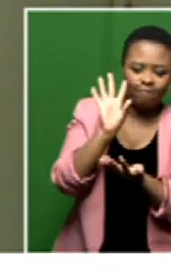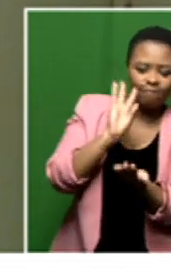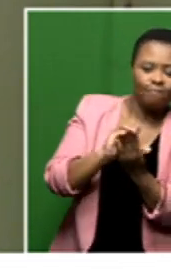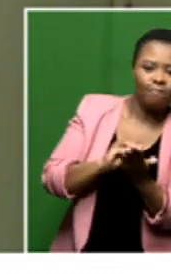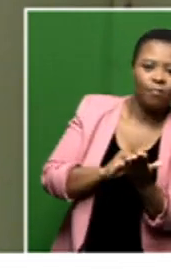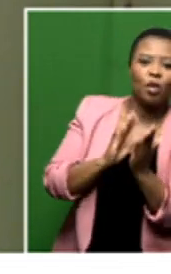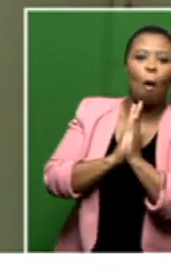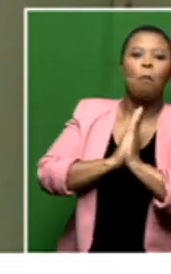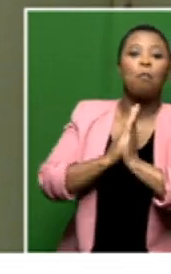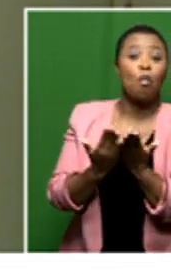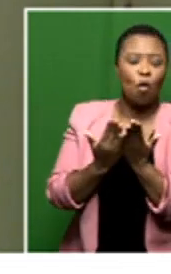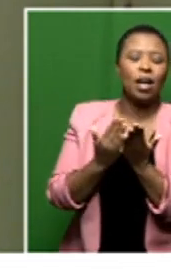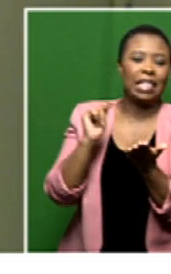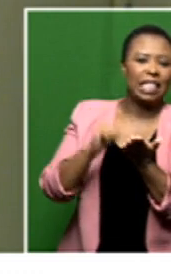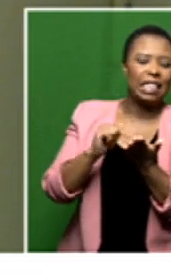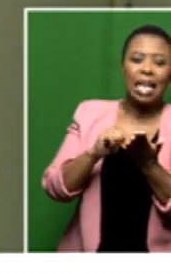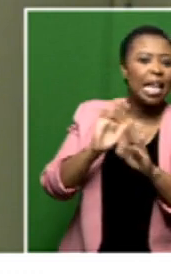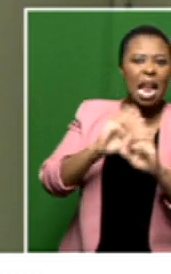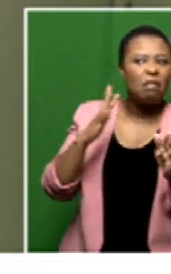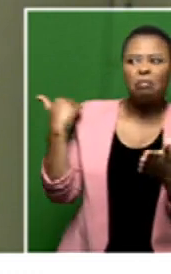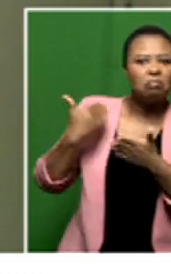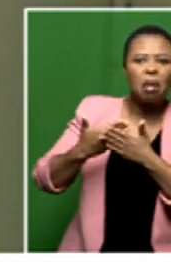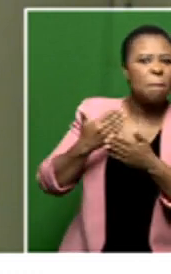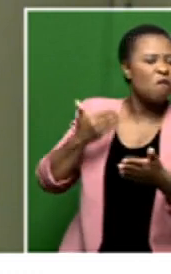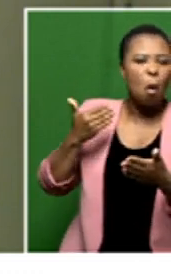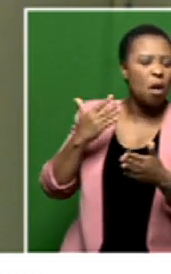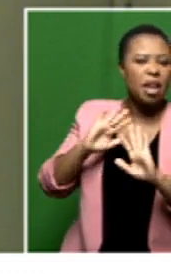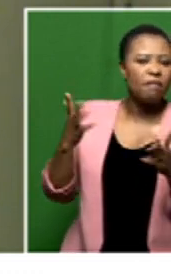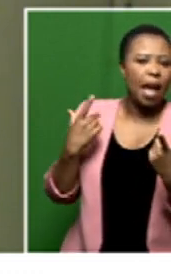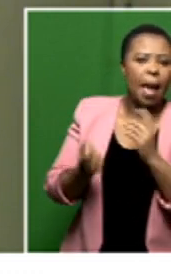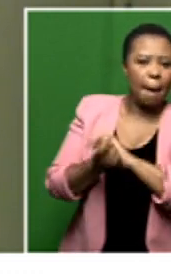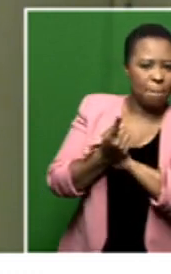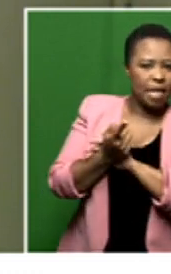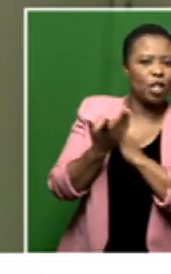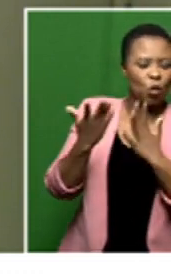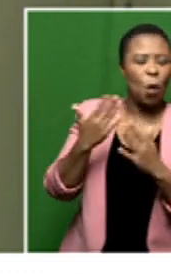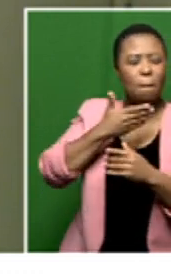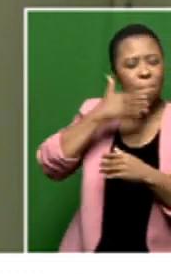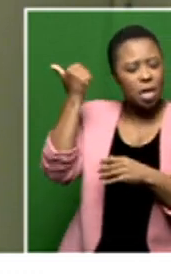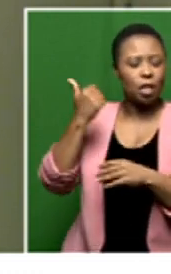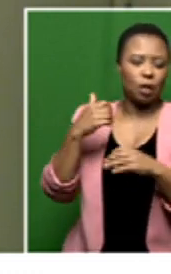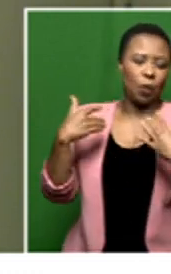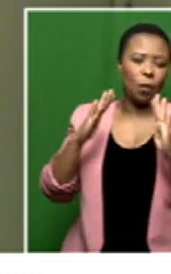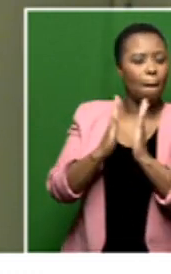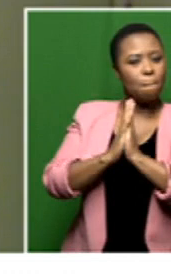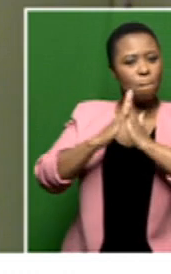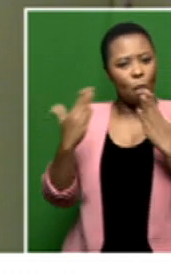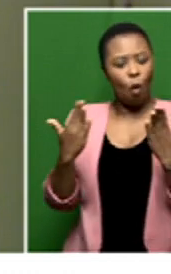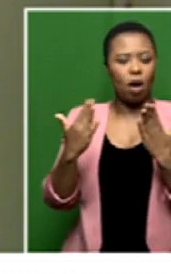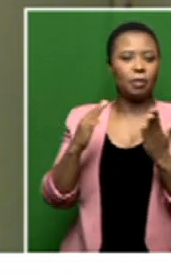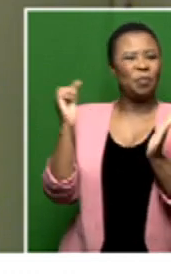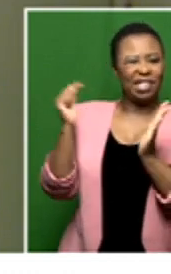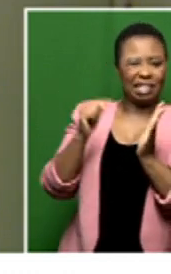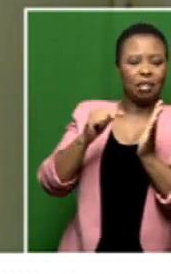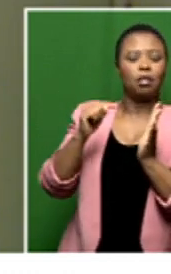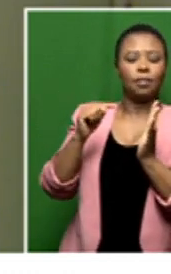a collection that's, no one had ever done it before, getting all these together to donate their best work to a book purely on one species.